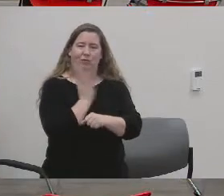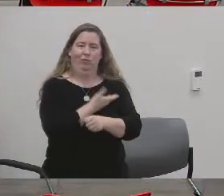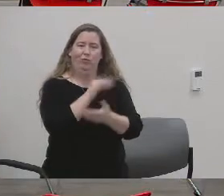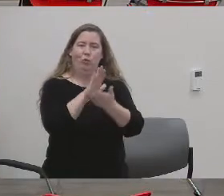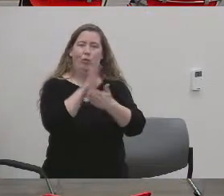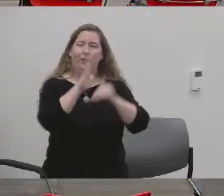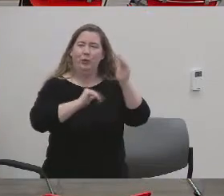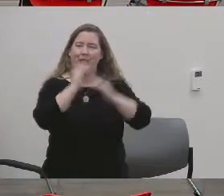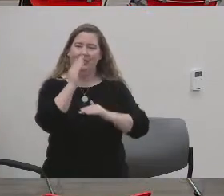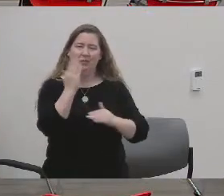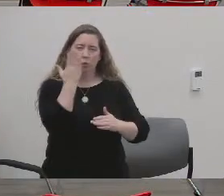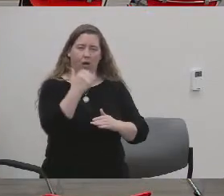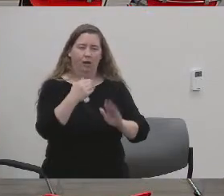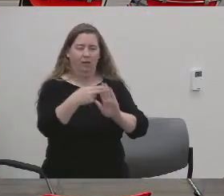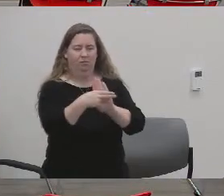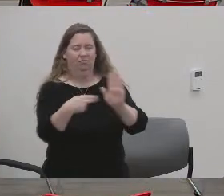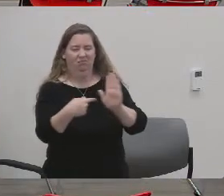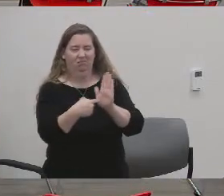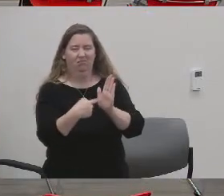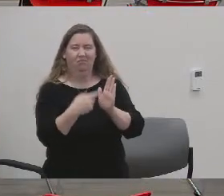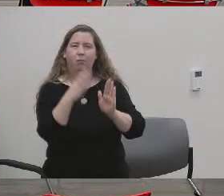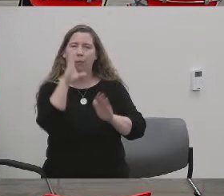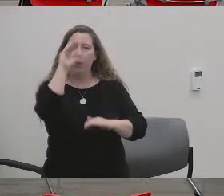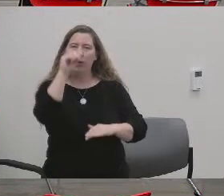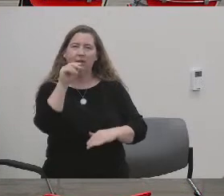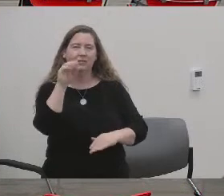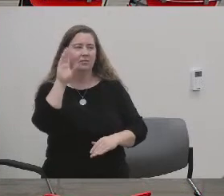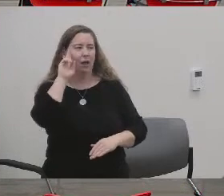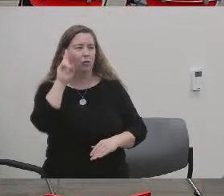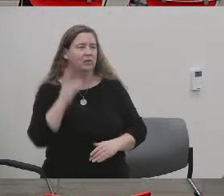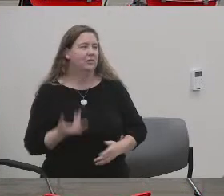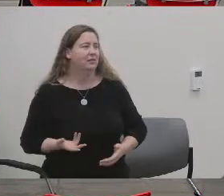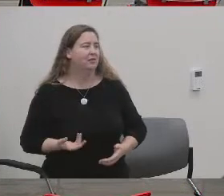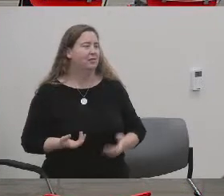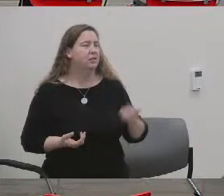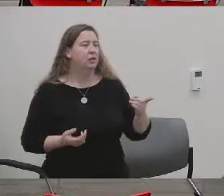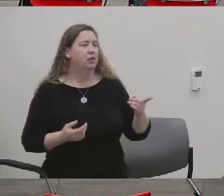didn't know. Under KG, we'll look at that, and I'll get an Oh. answer to you.